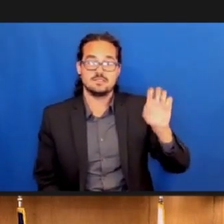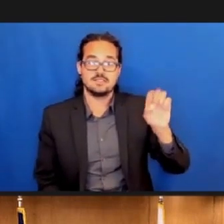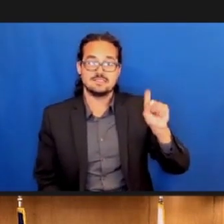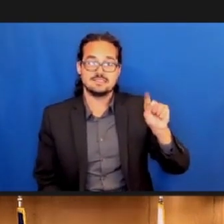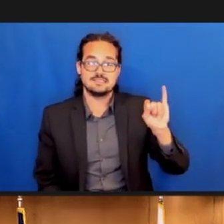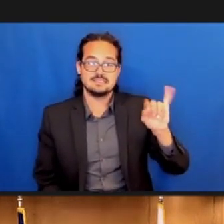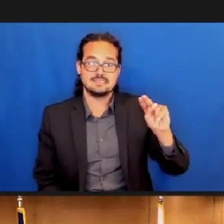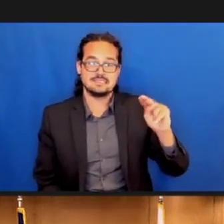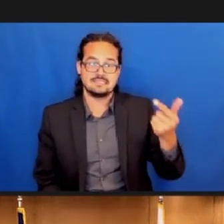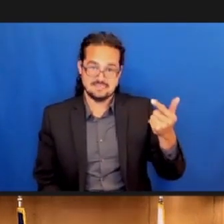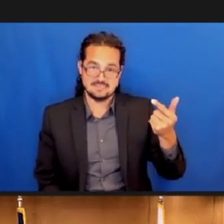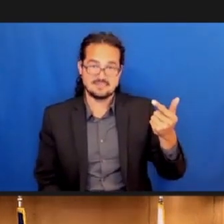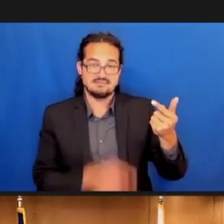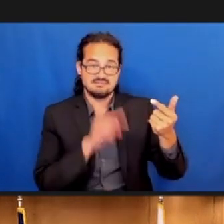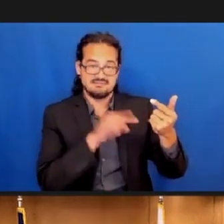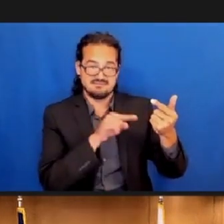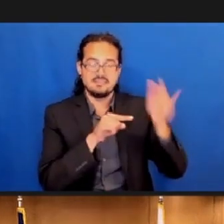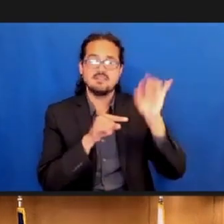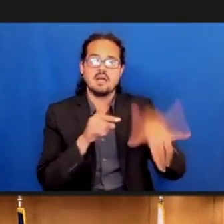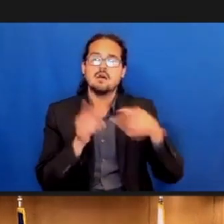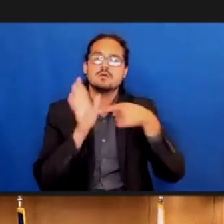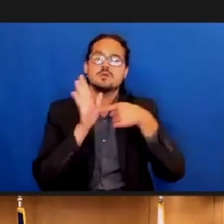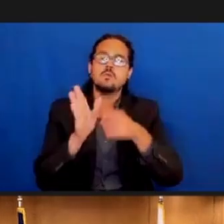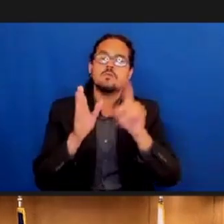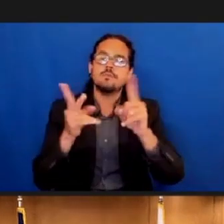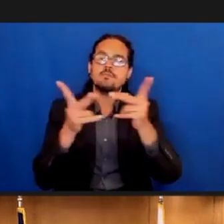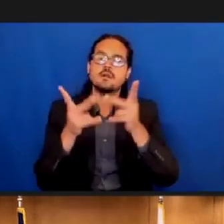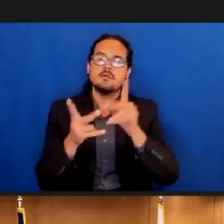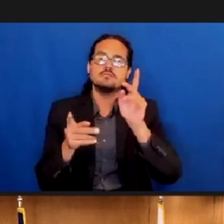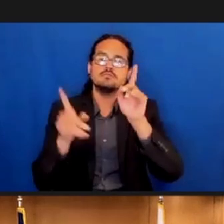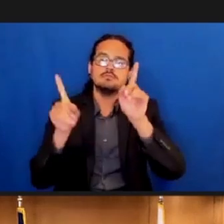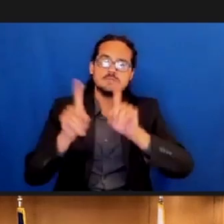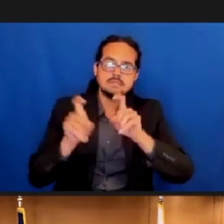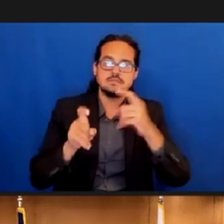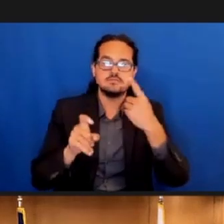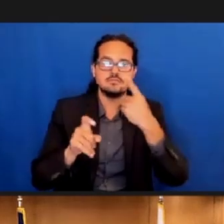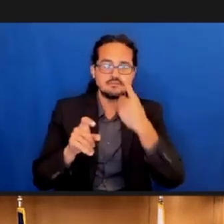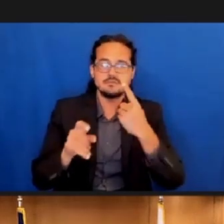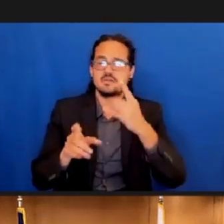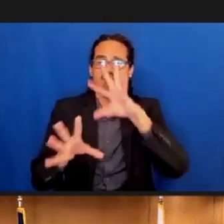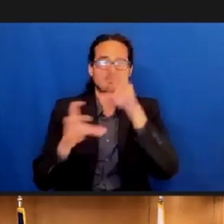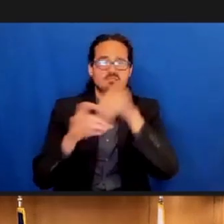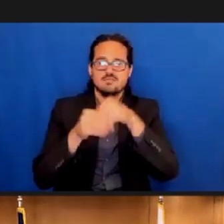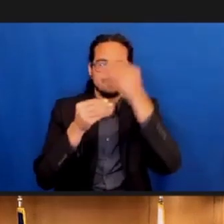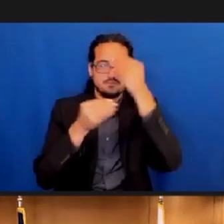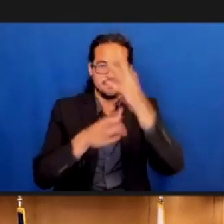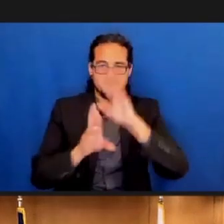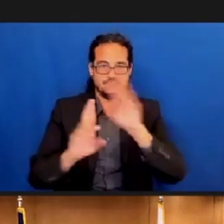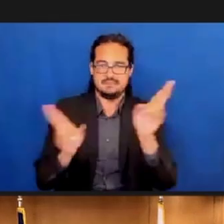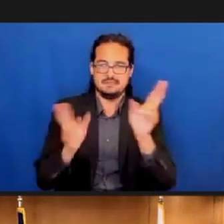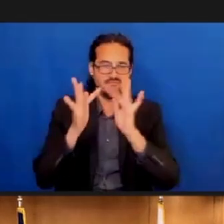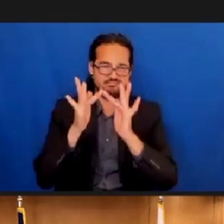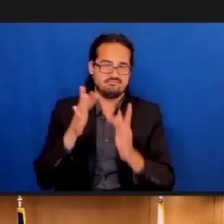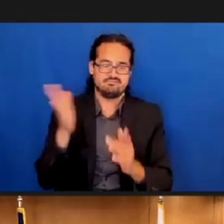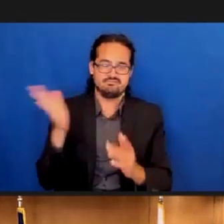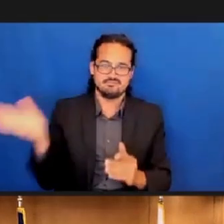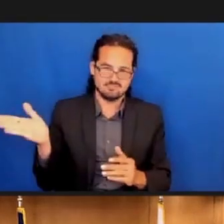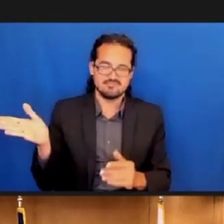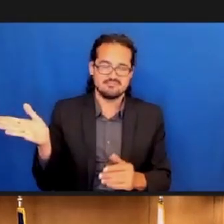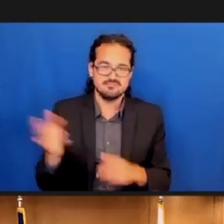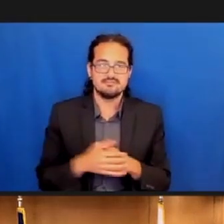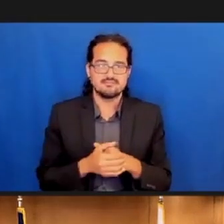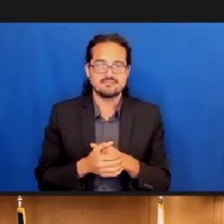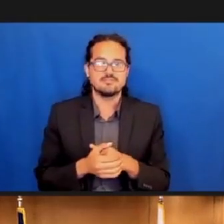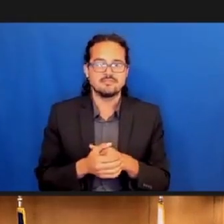things COVID, as well as a way to subscribe to that status update publication. As a reminder, again, if you didn't get your question answered,